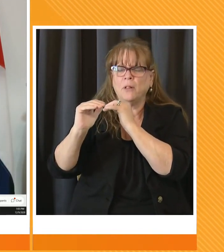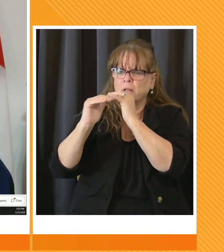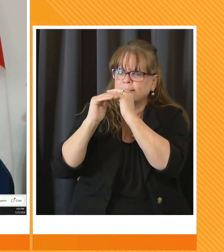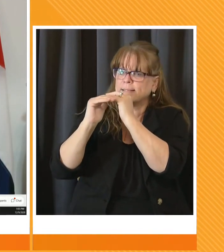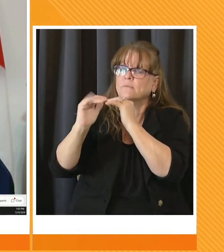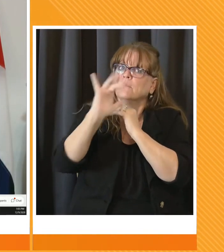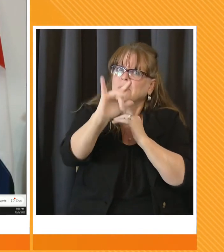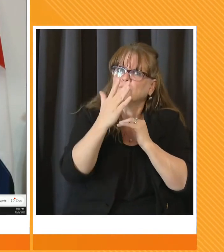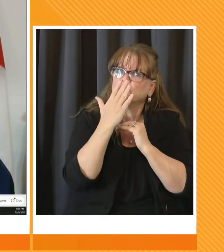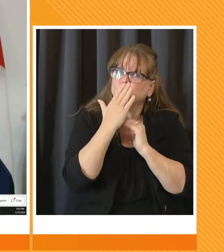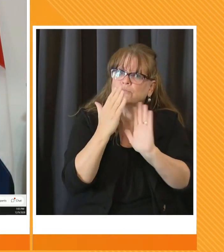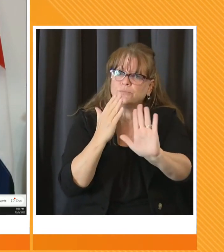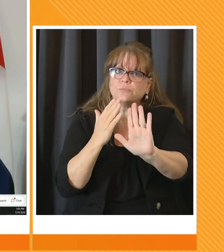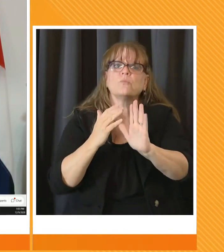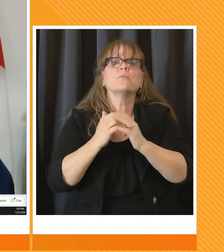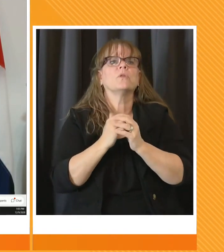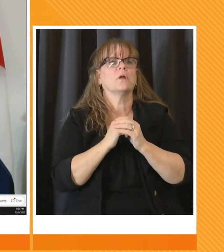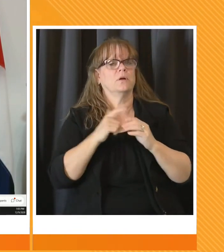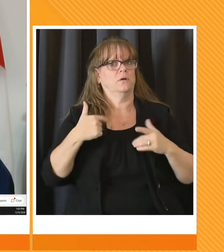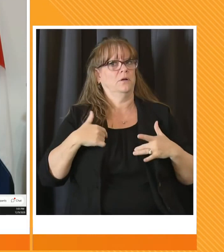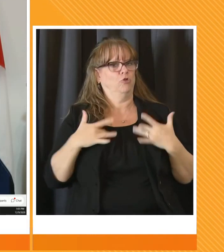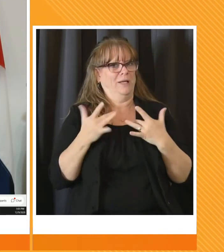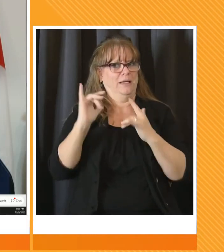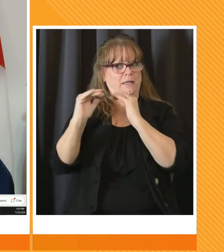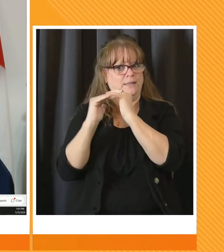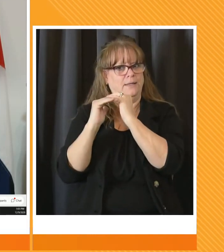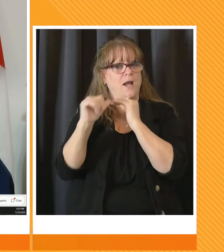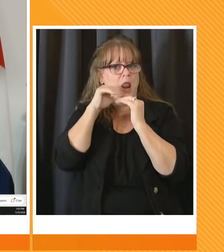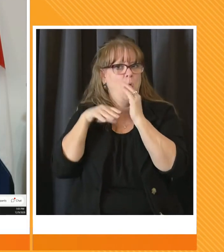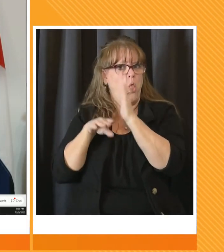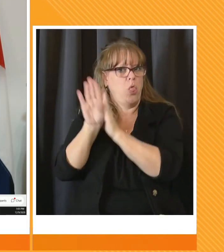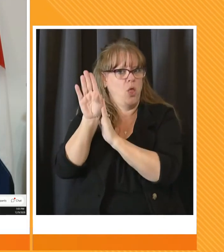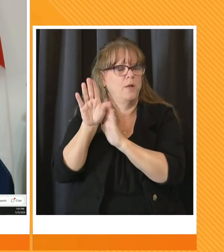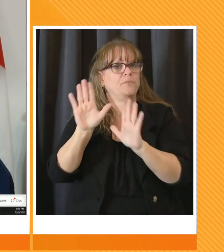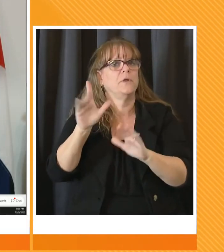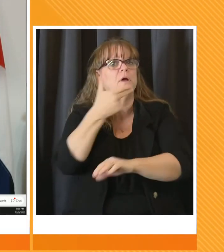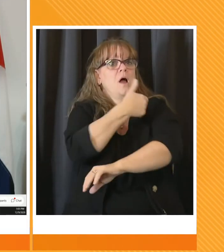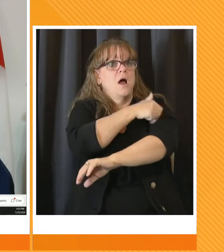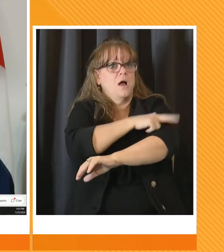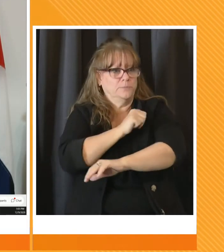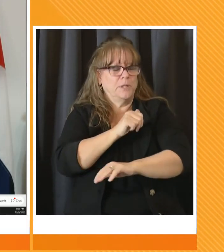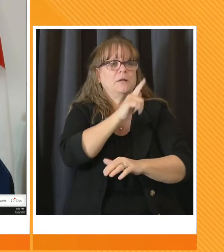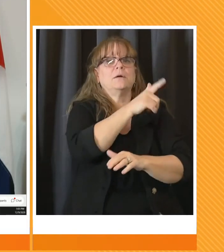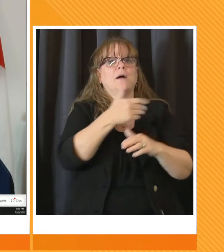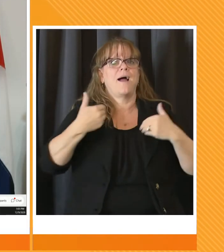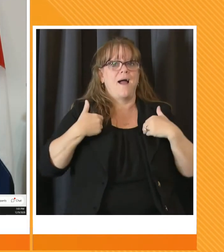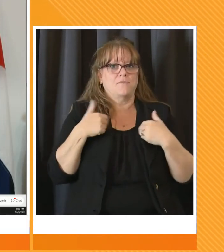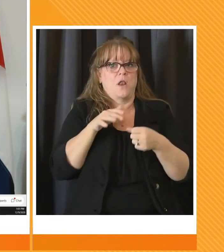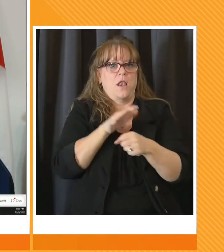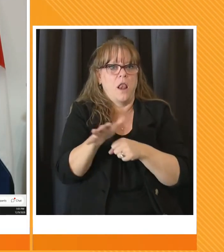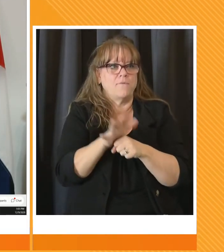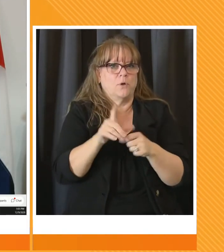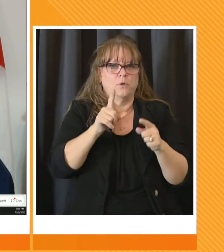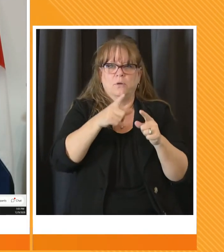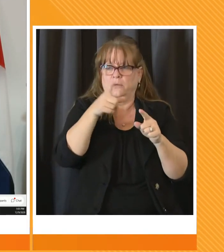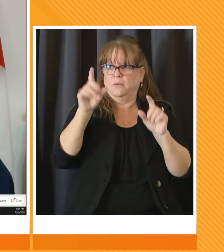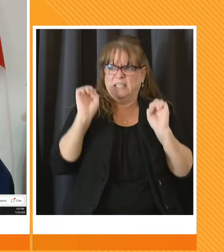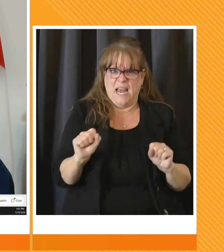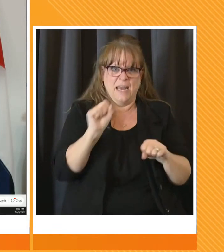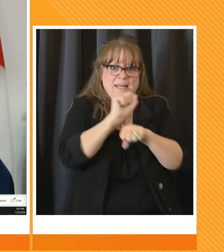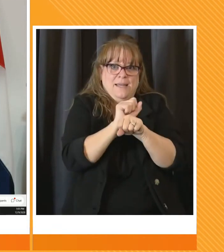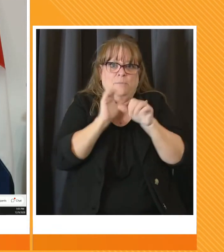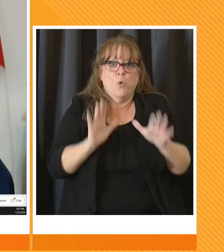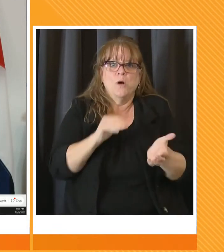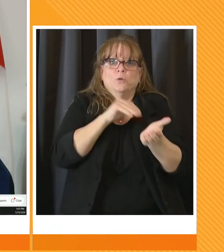have the capacity in Colorado to give life-saving care to people who need it, like my partner Marlon, and any of those who need oxygen